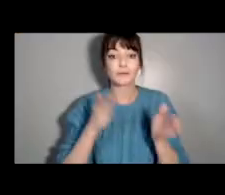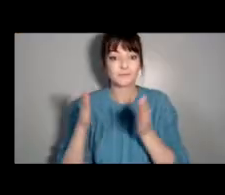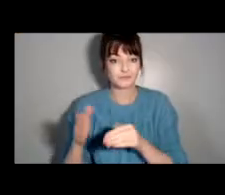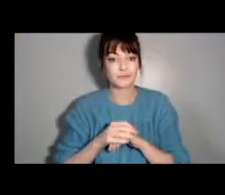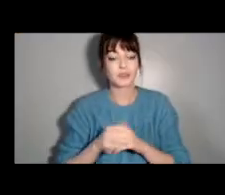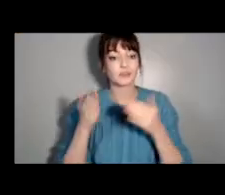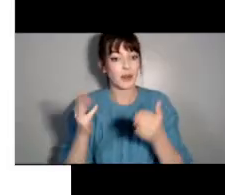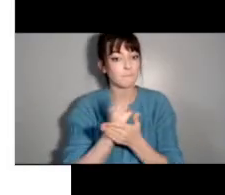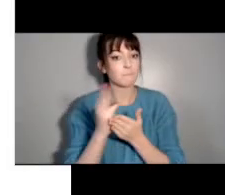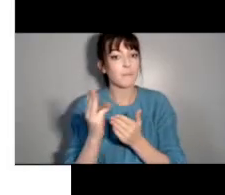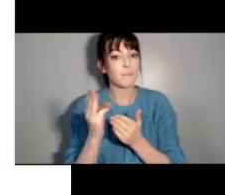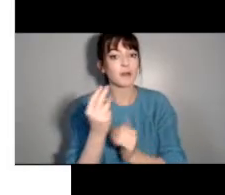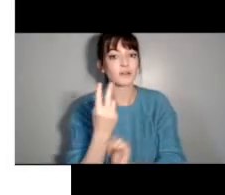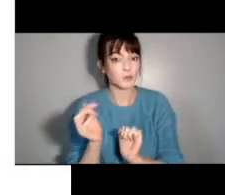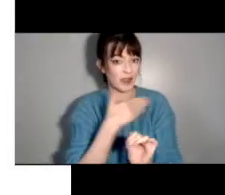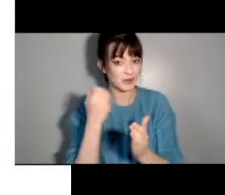study,